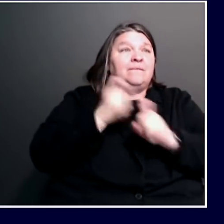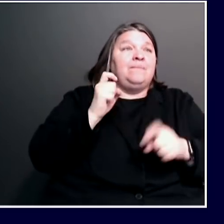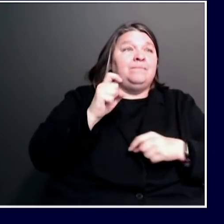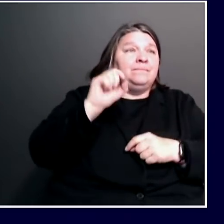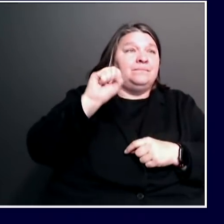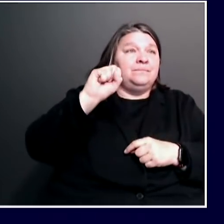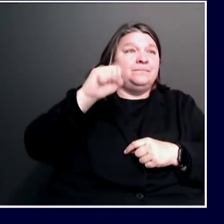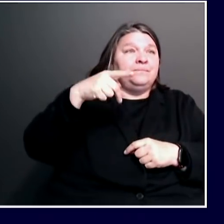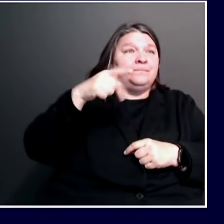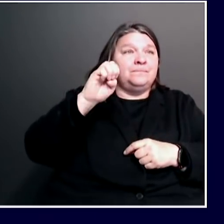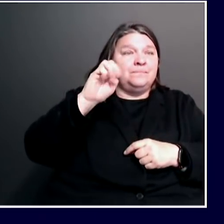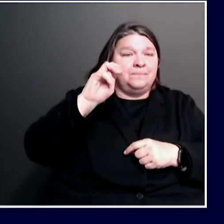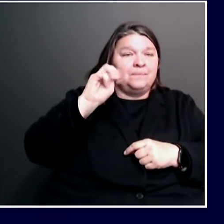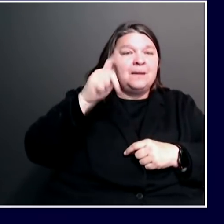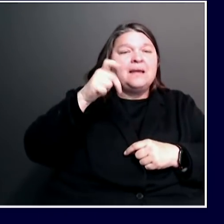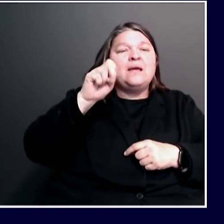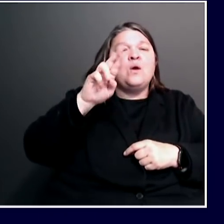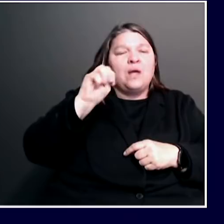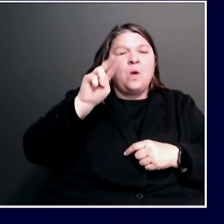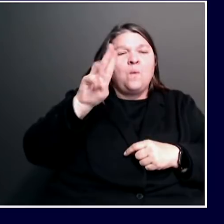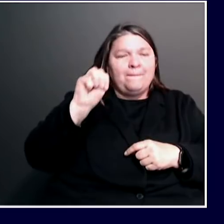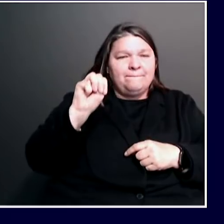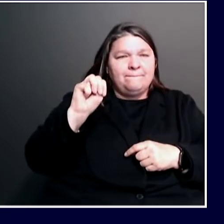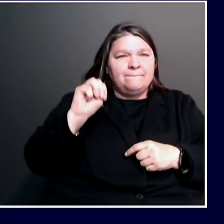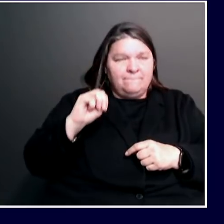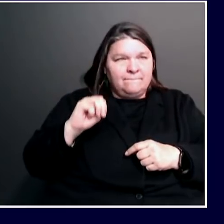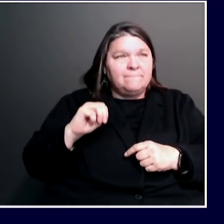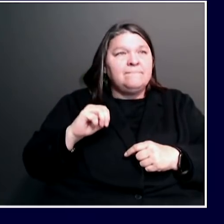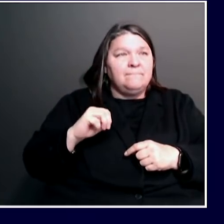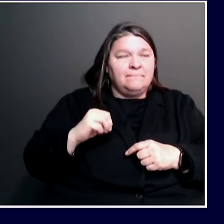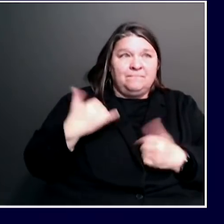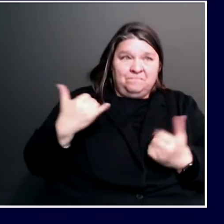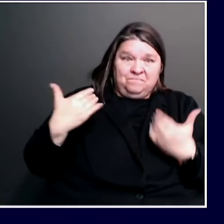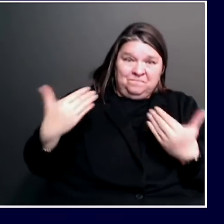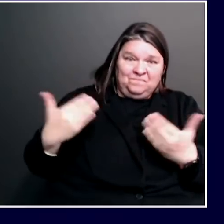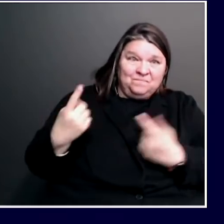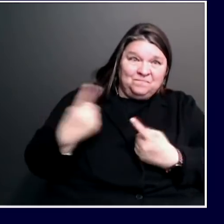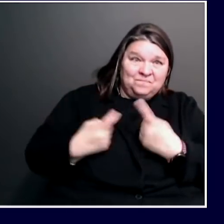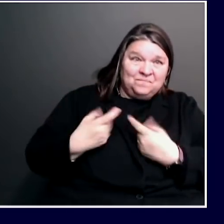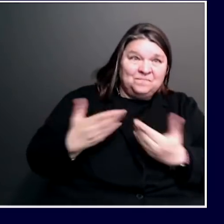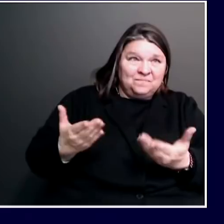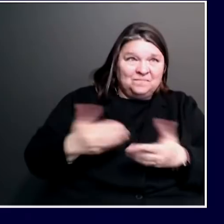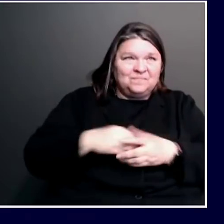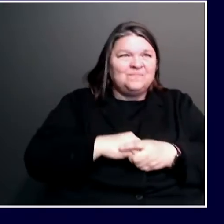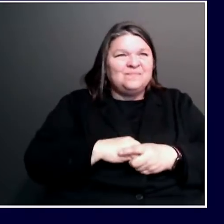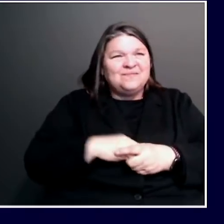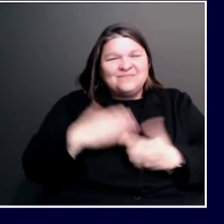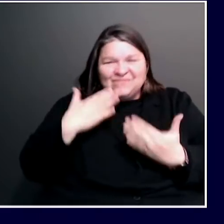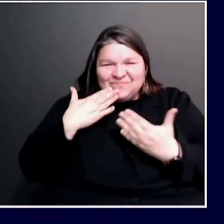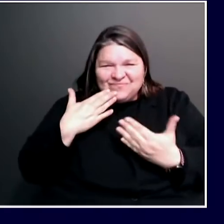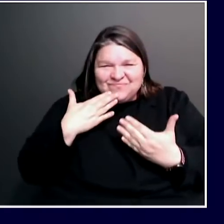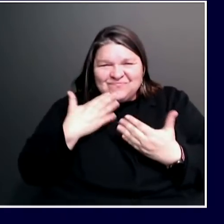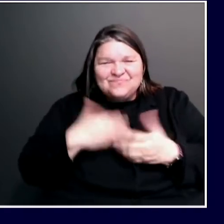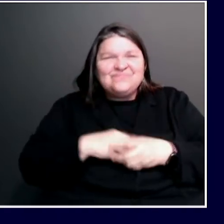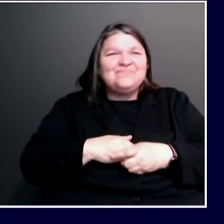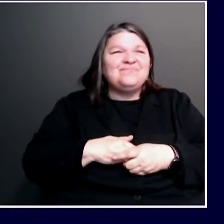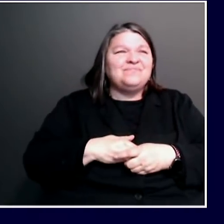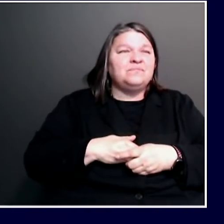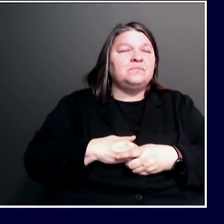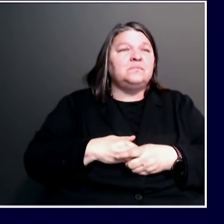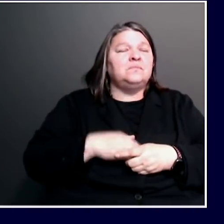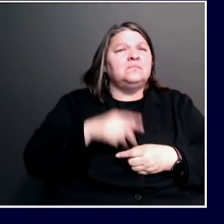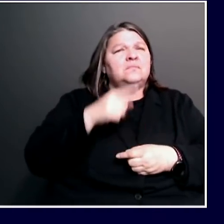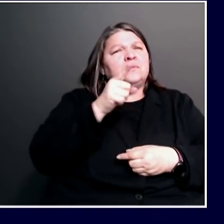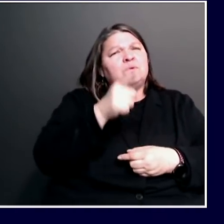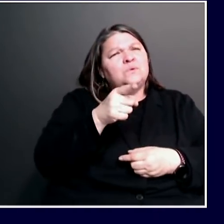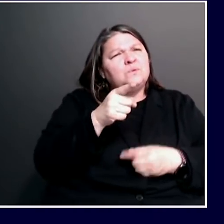Thanks so much for taking my question. So I have two things today. You mentioned that you think it's too soon to say whether we're